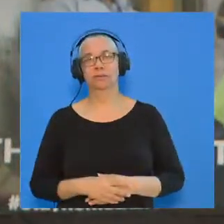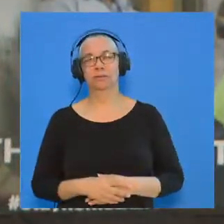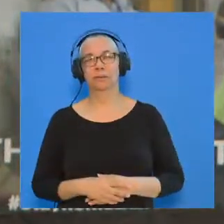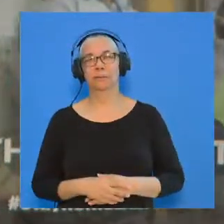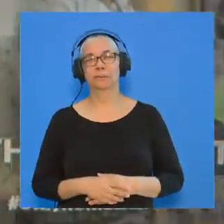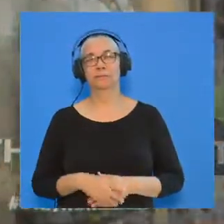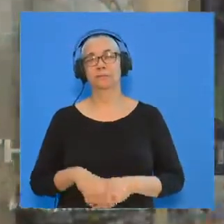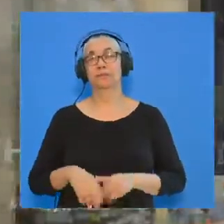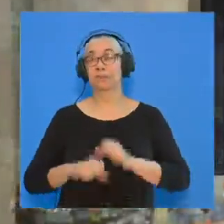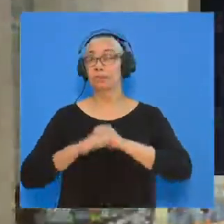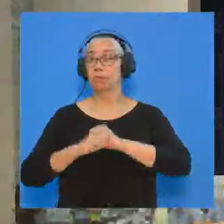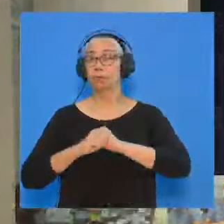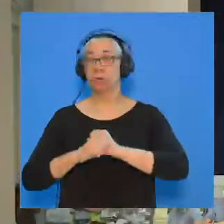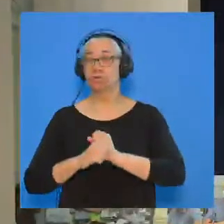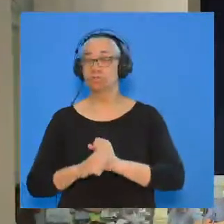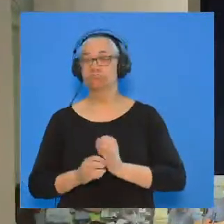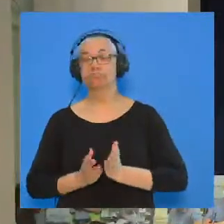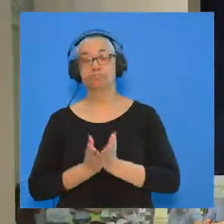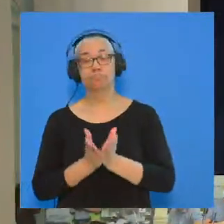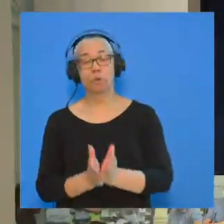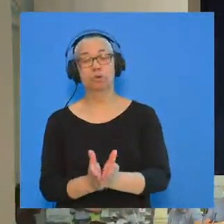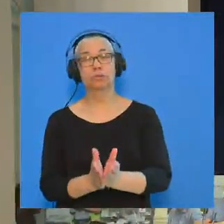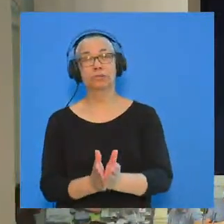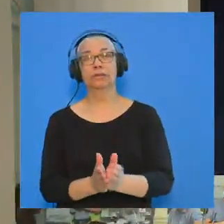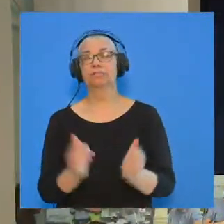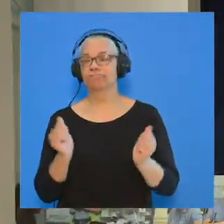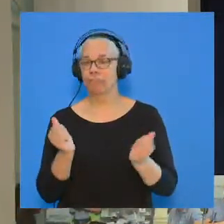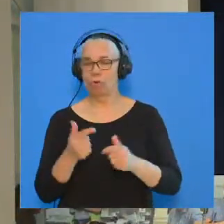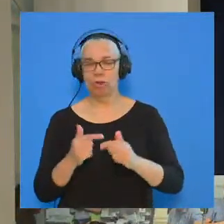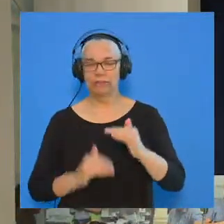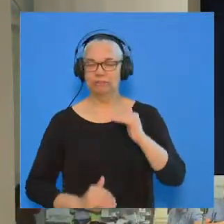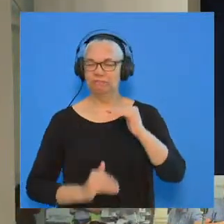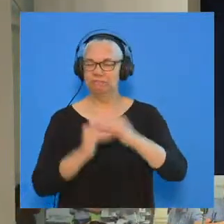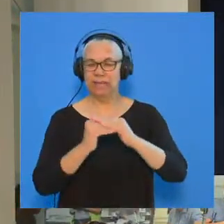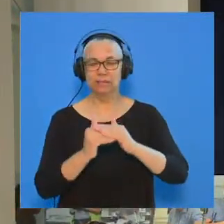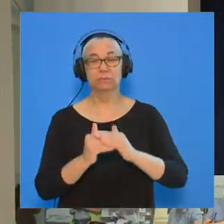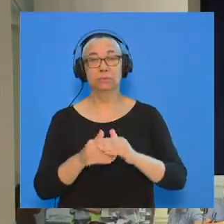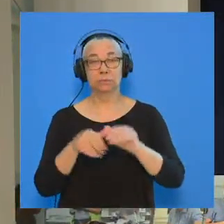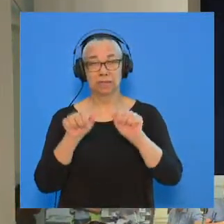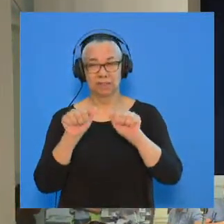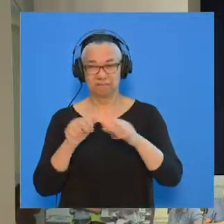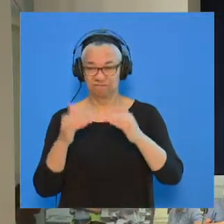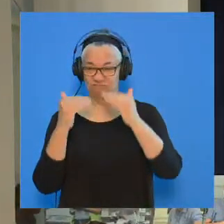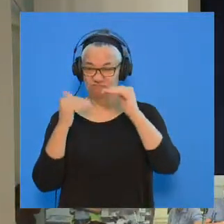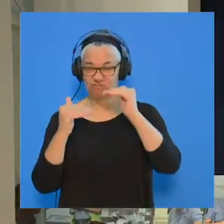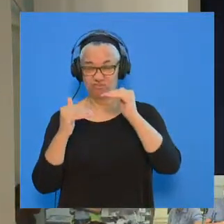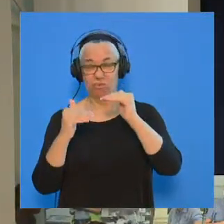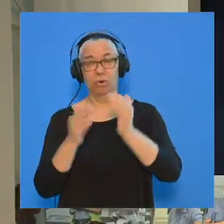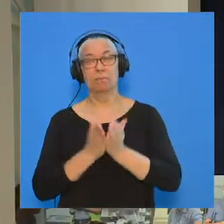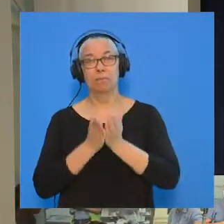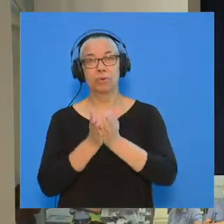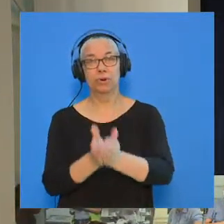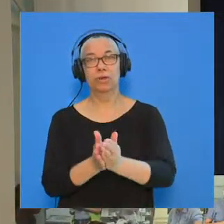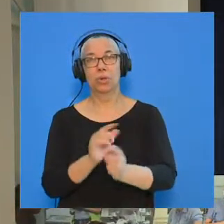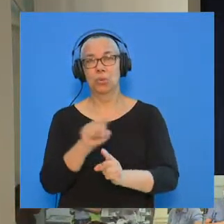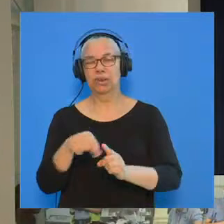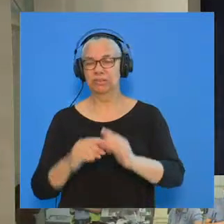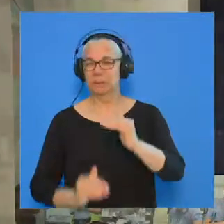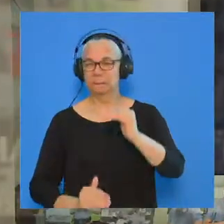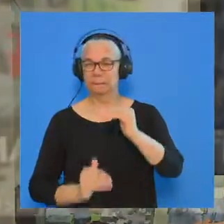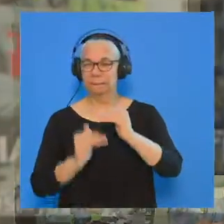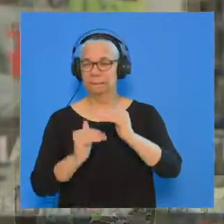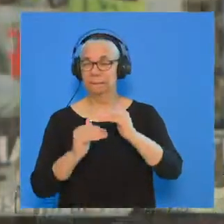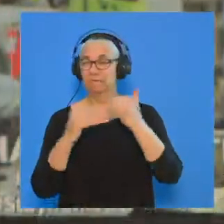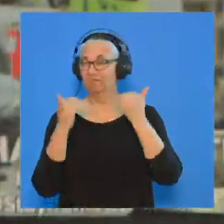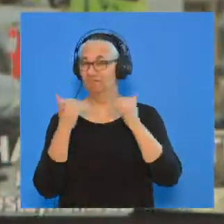Commercial boats, each boat has a maximum capacity on a boat, and so when a boat gets its official license, it has a maximum capacity on the